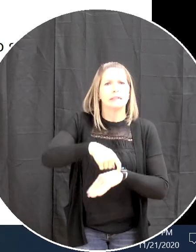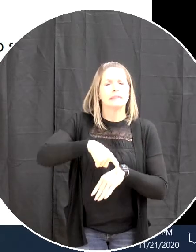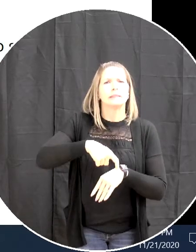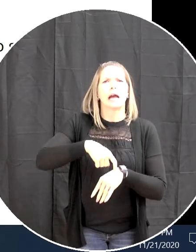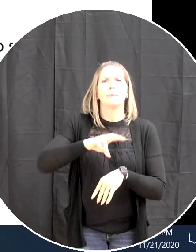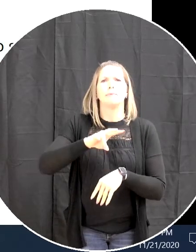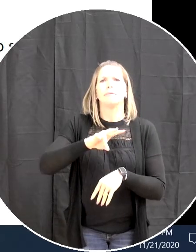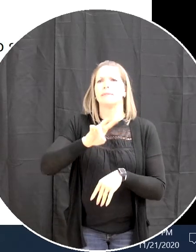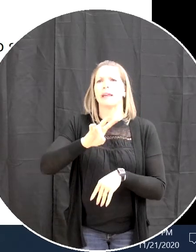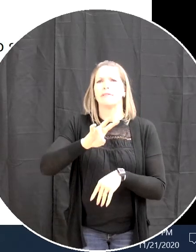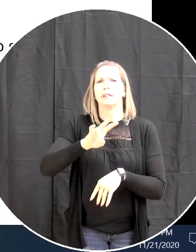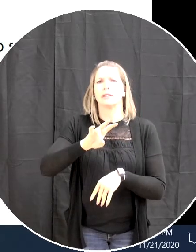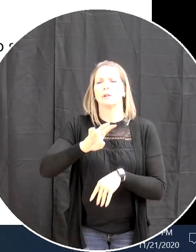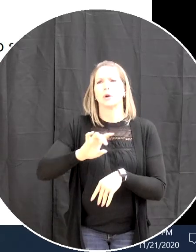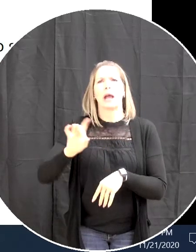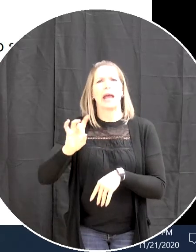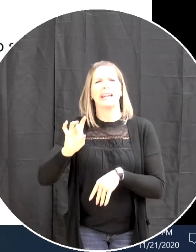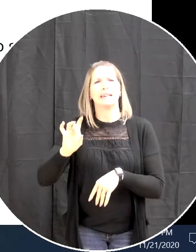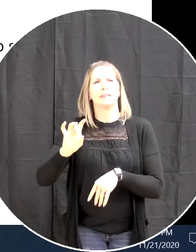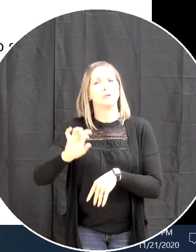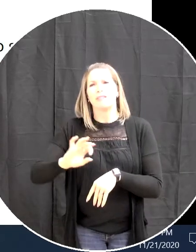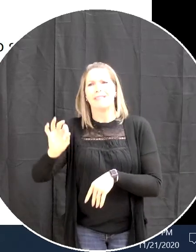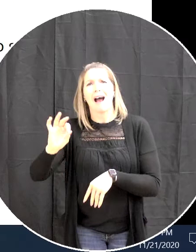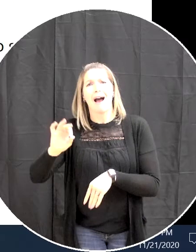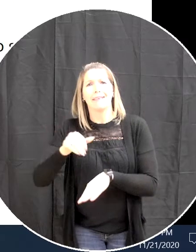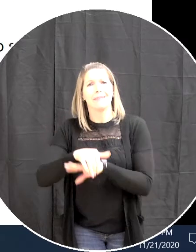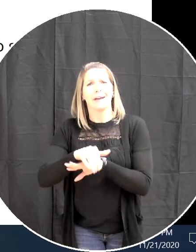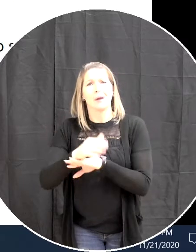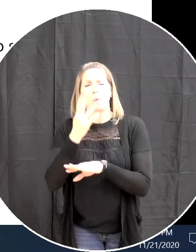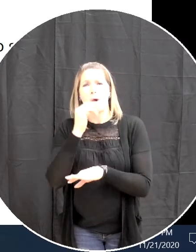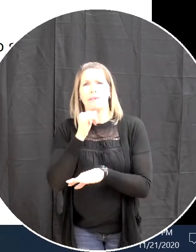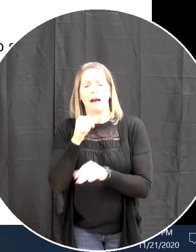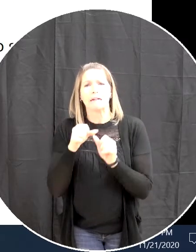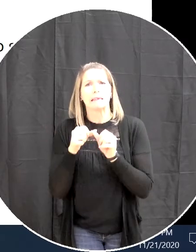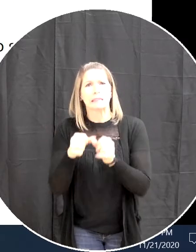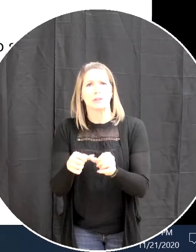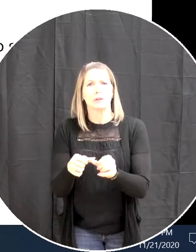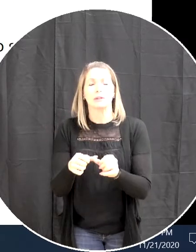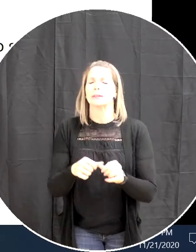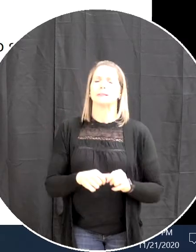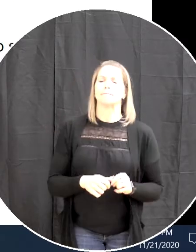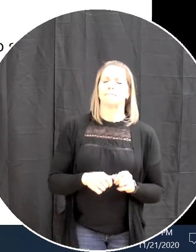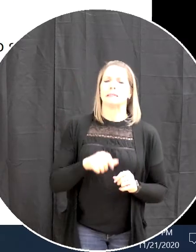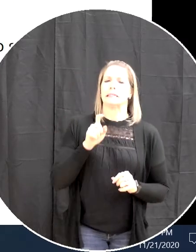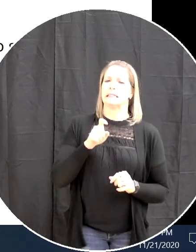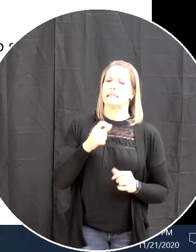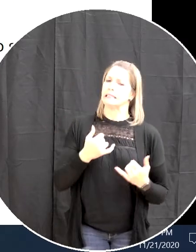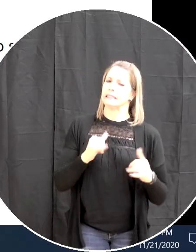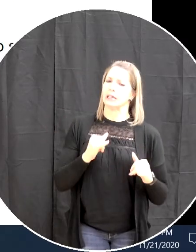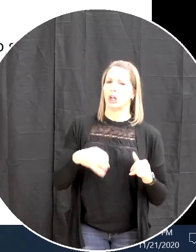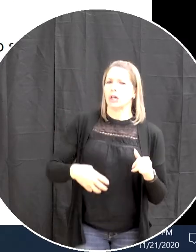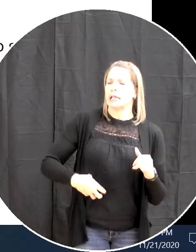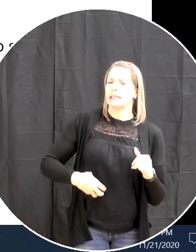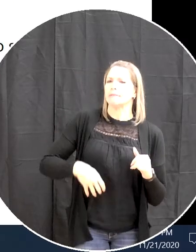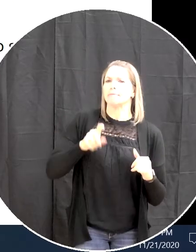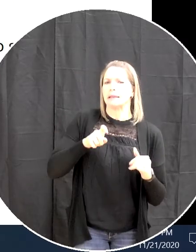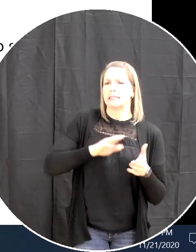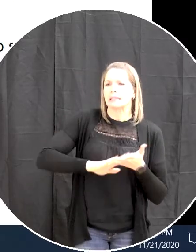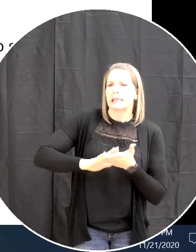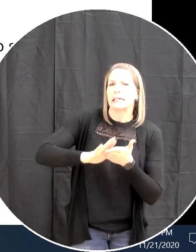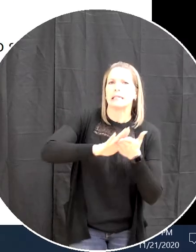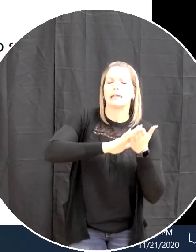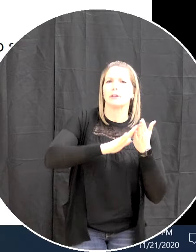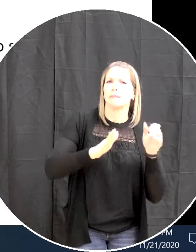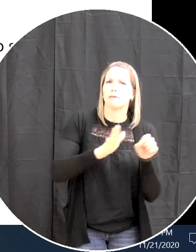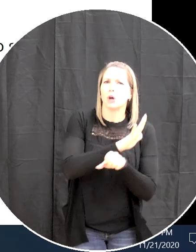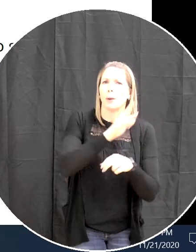time for our facility staff to finish up those parts of the facility that are in use, so